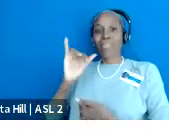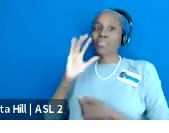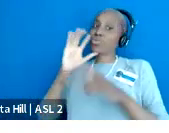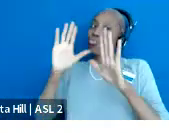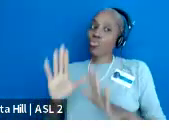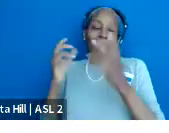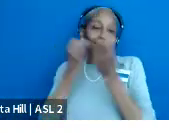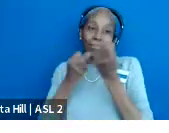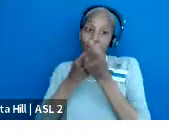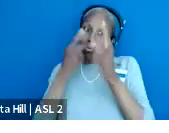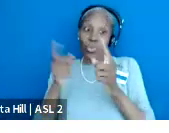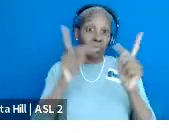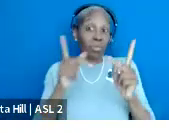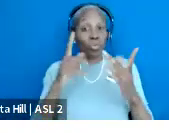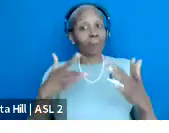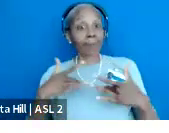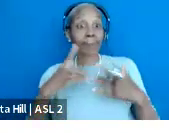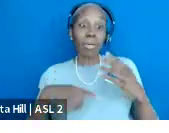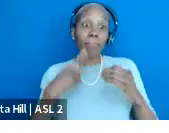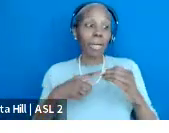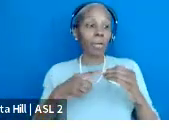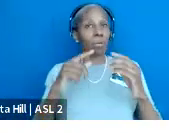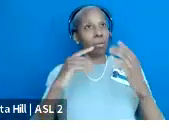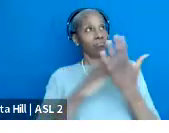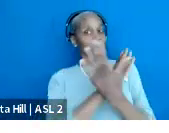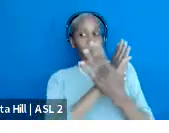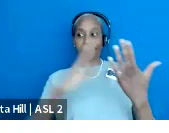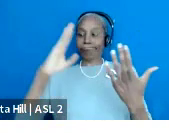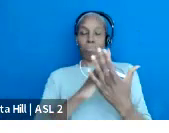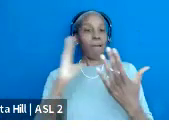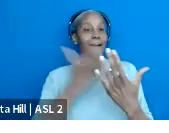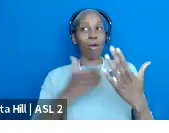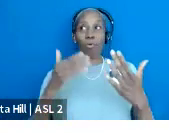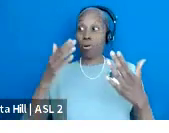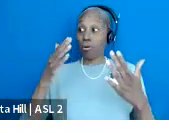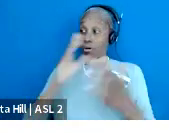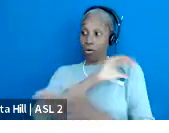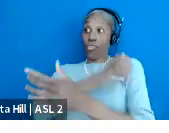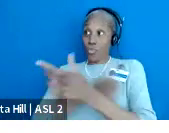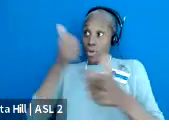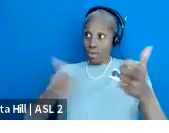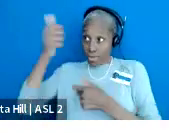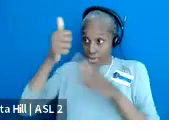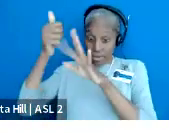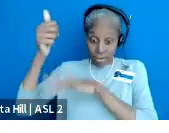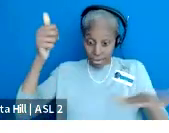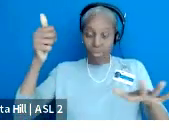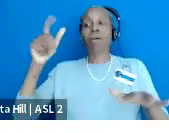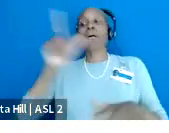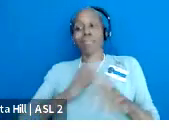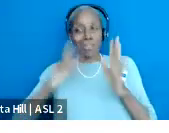advocacy point for folks who are concerned about the scope of our jurisdiction. That's something that the legislature needs to create for us. Thank